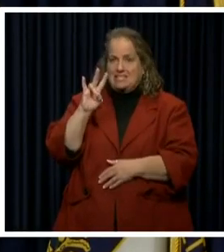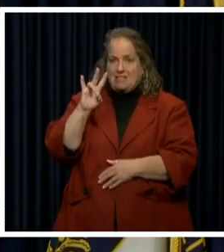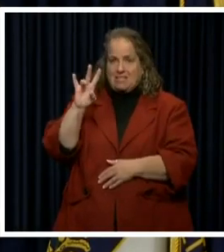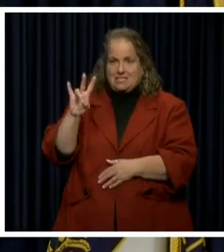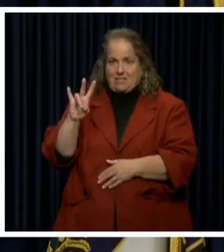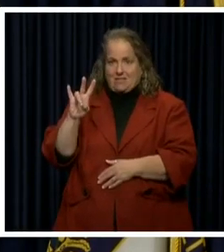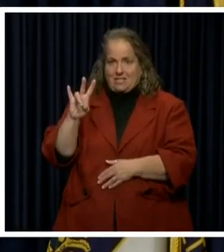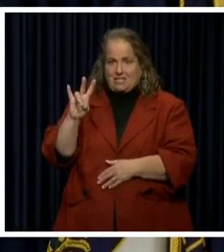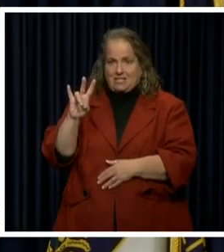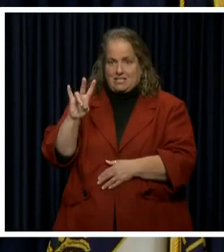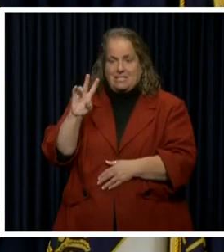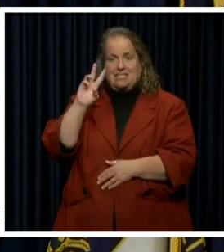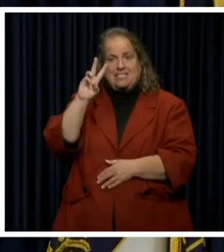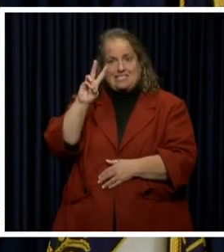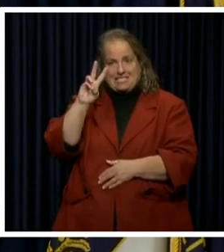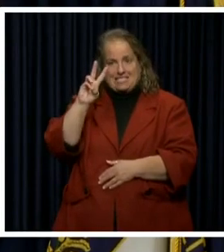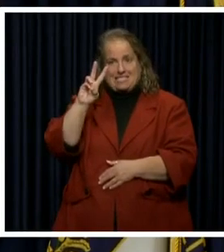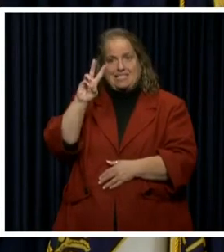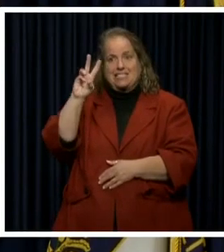6,677. That is